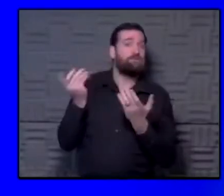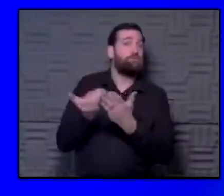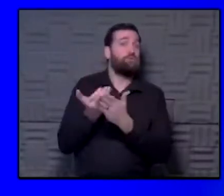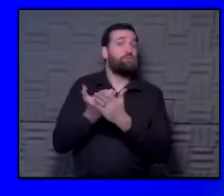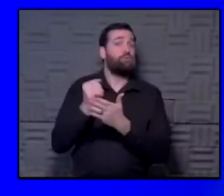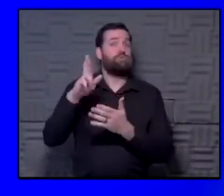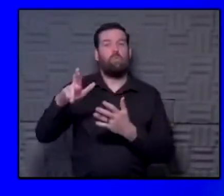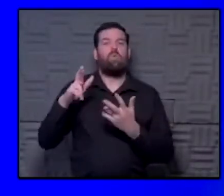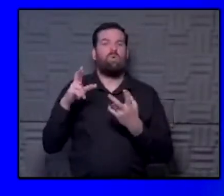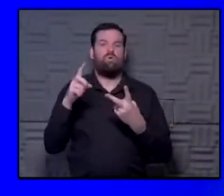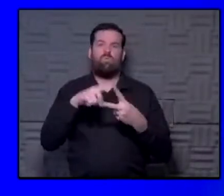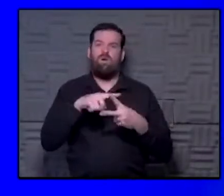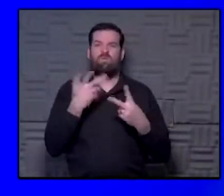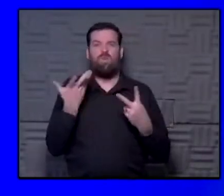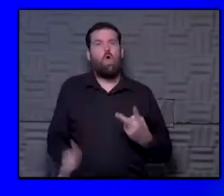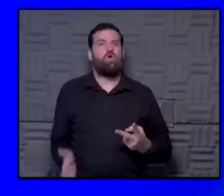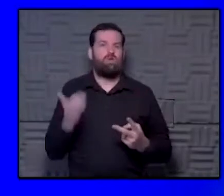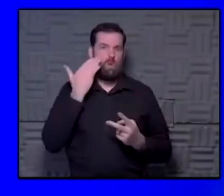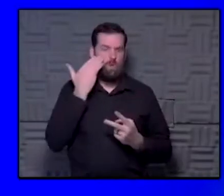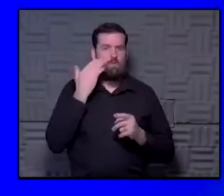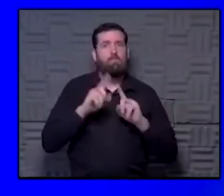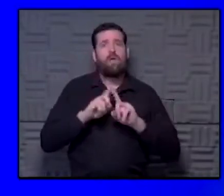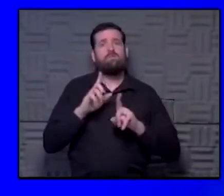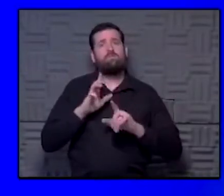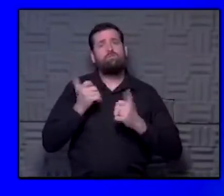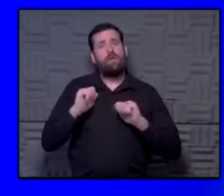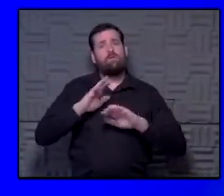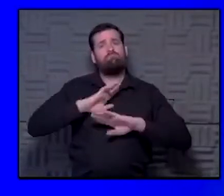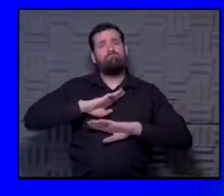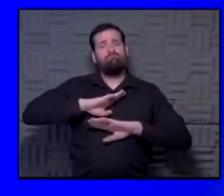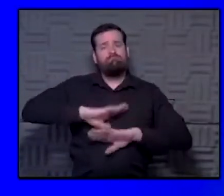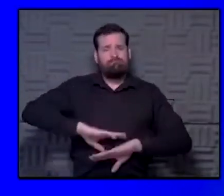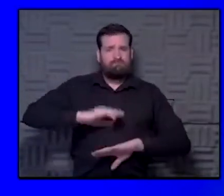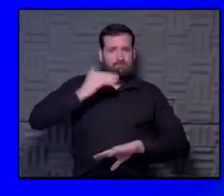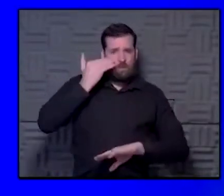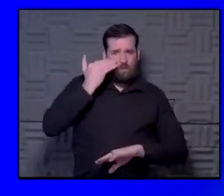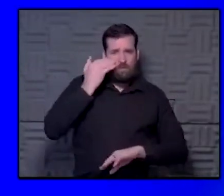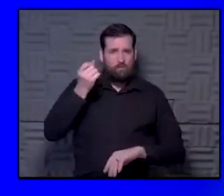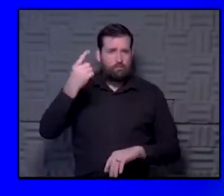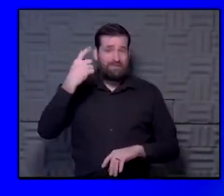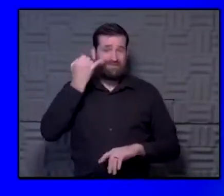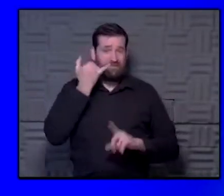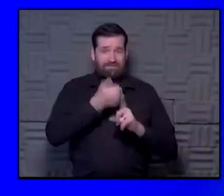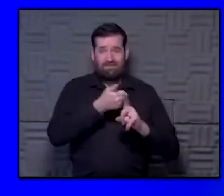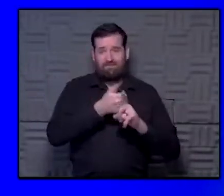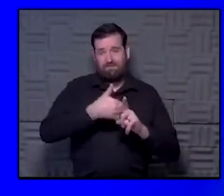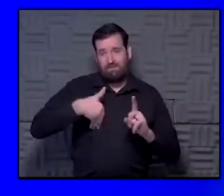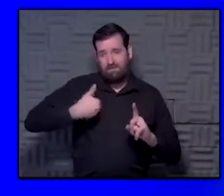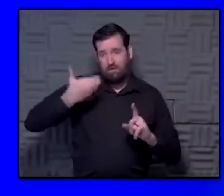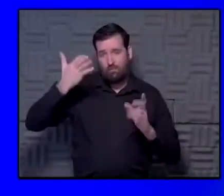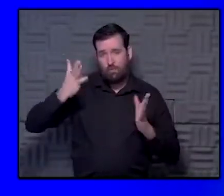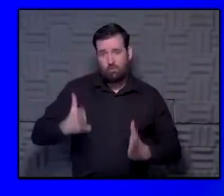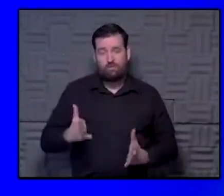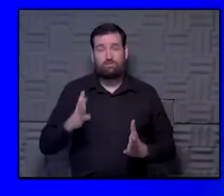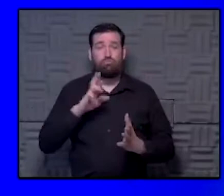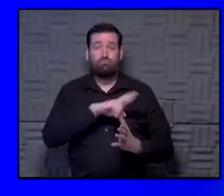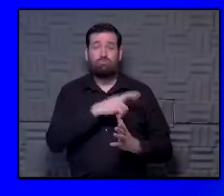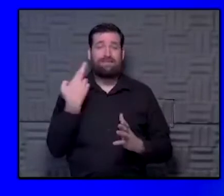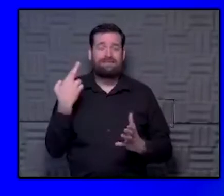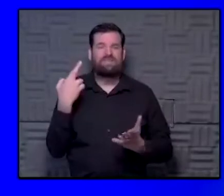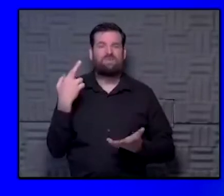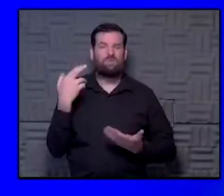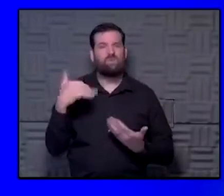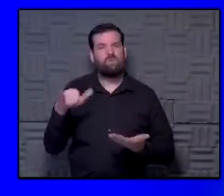one of the variants that we know about. But again, I would take comfort in knowing and understanding that if this is a young person, their risk is